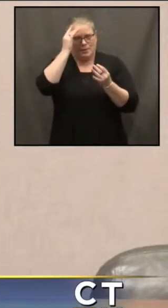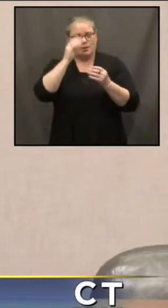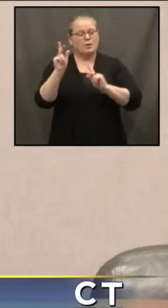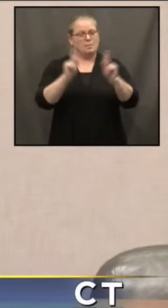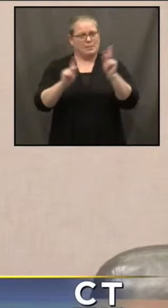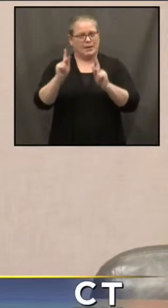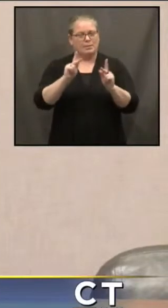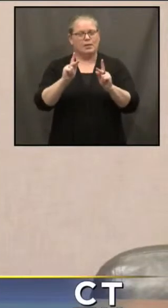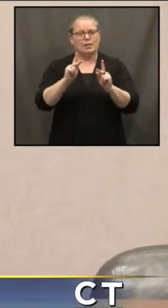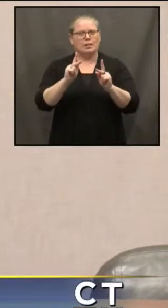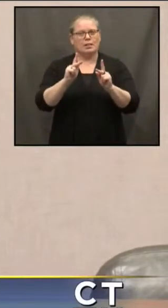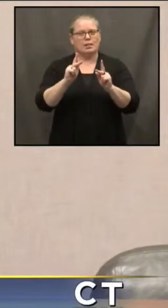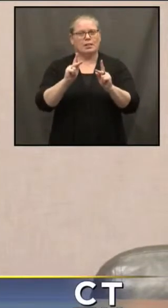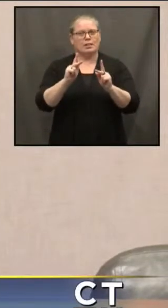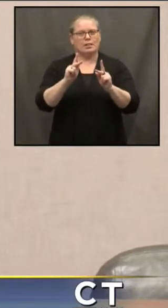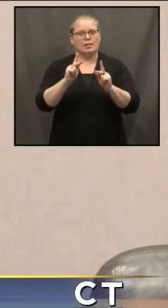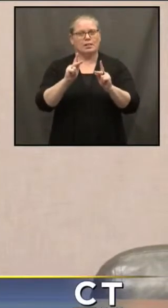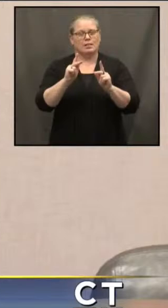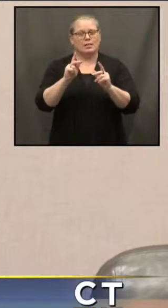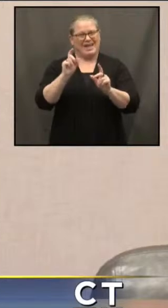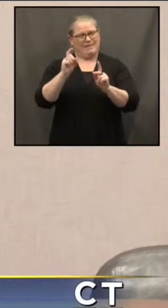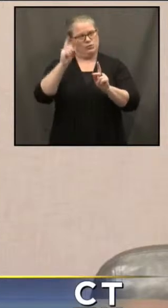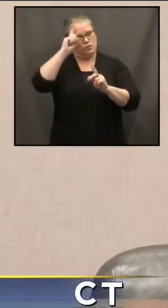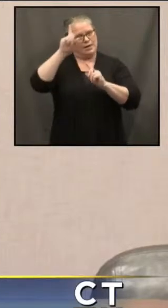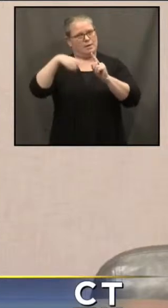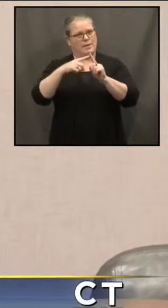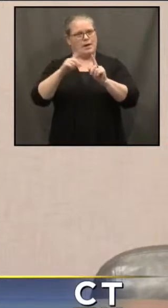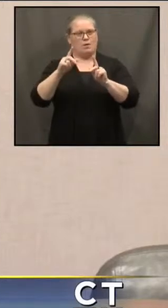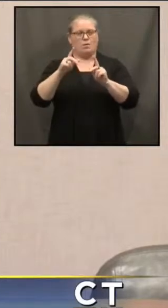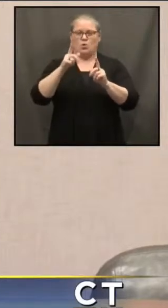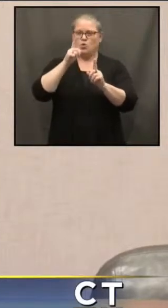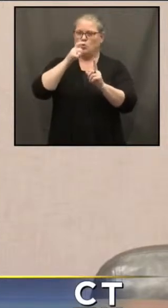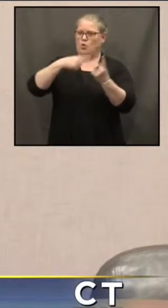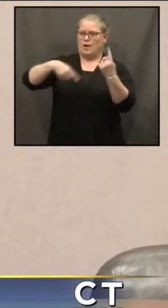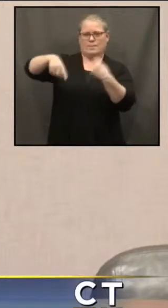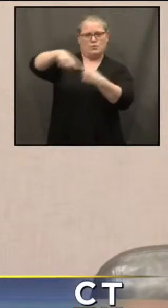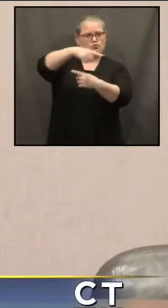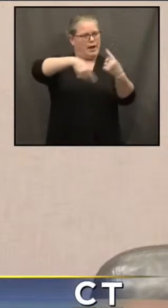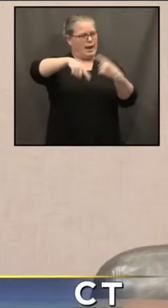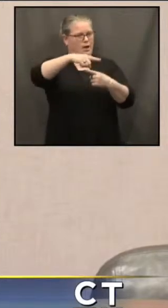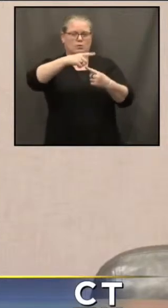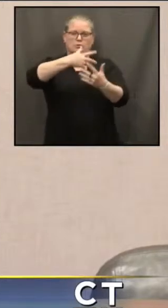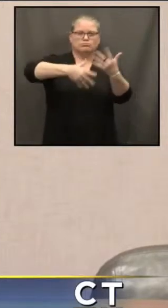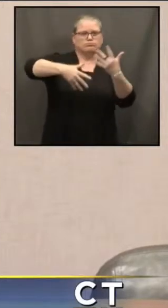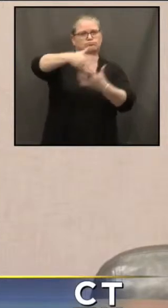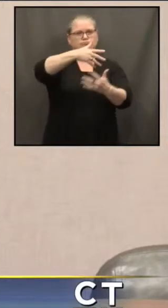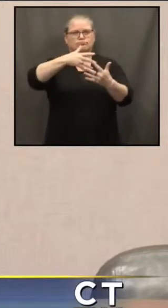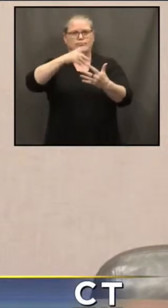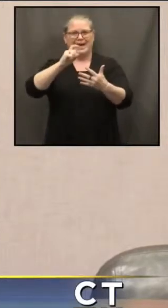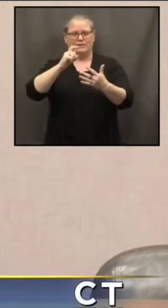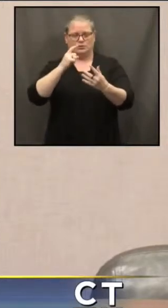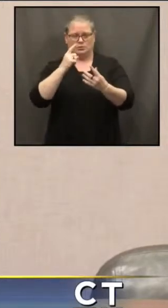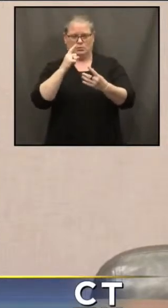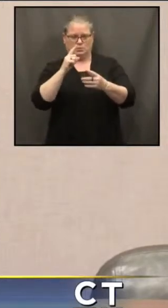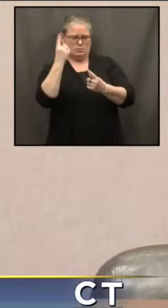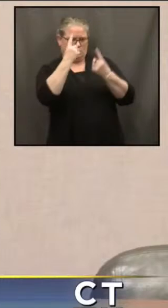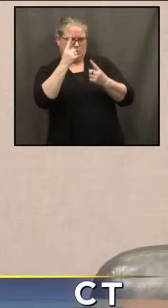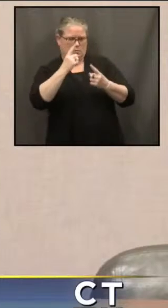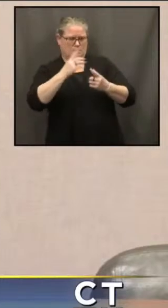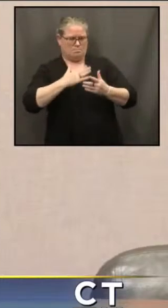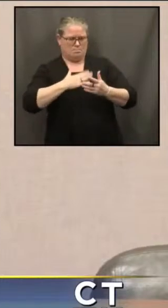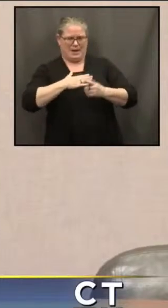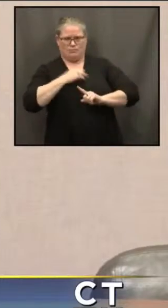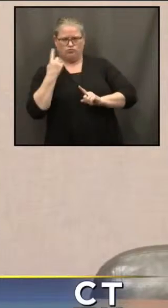of those people who are around them and those that you are going to be seeing. So if you have a fully vaccinated group